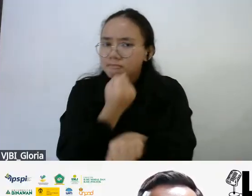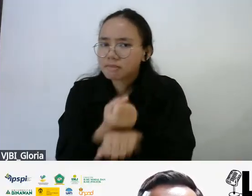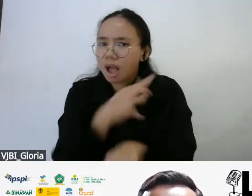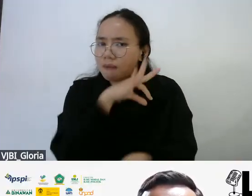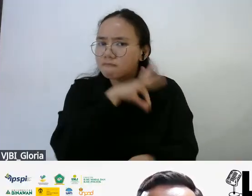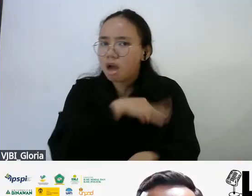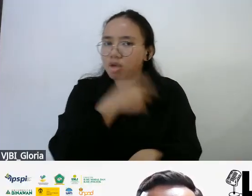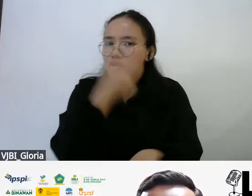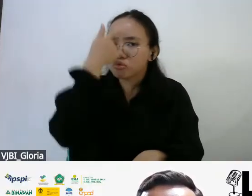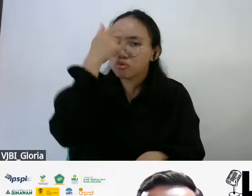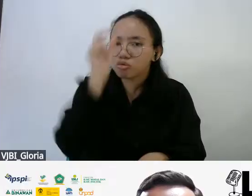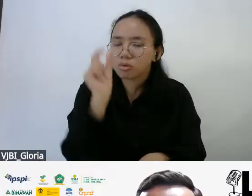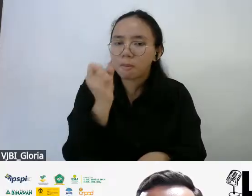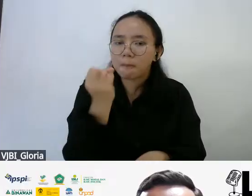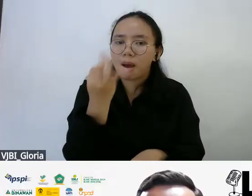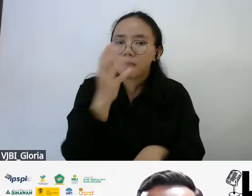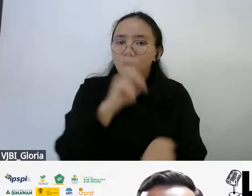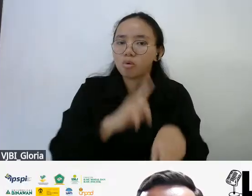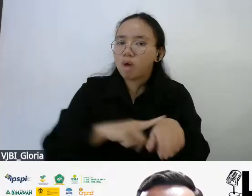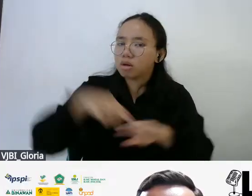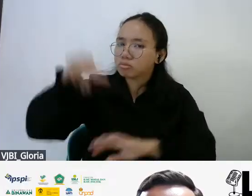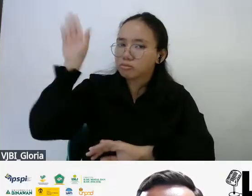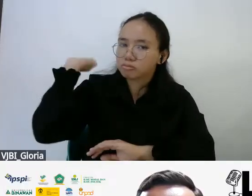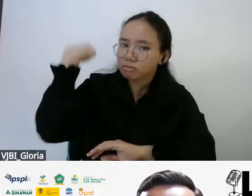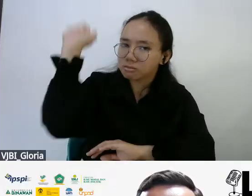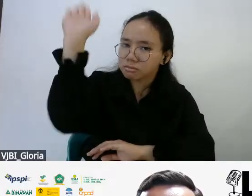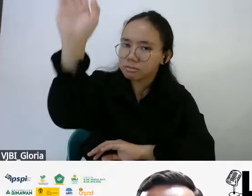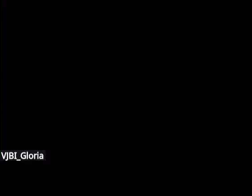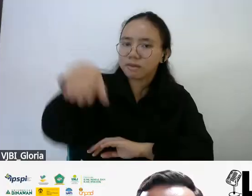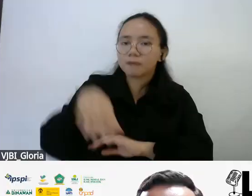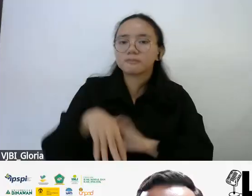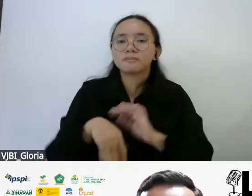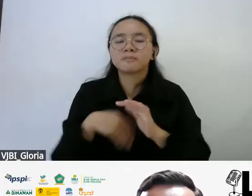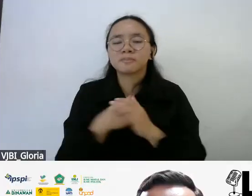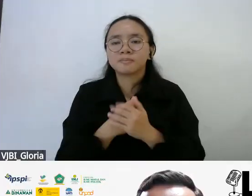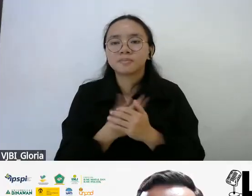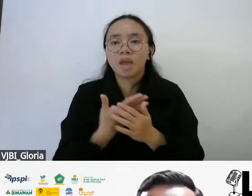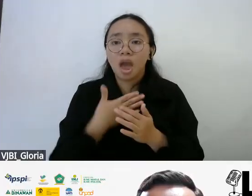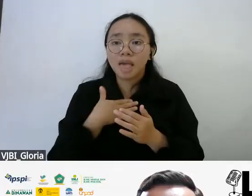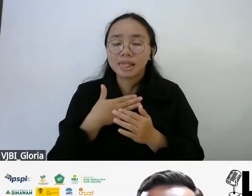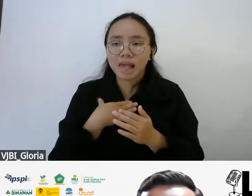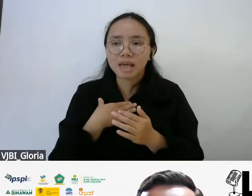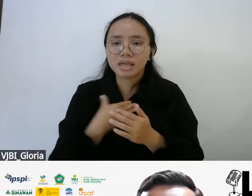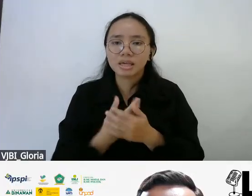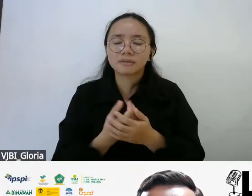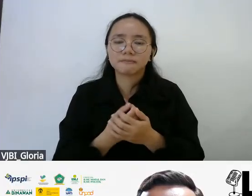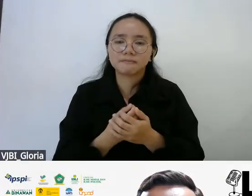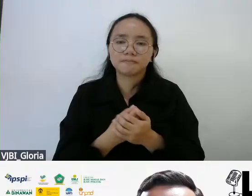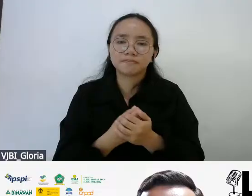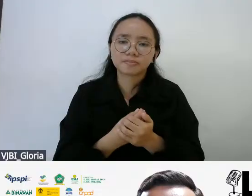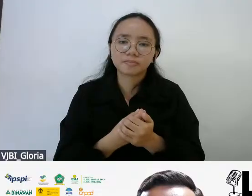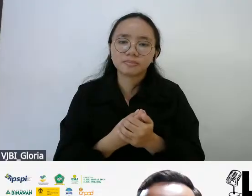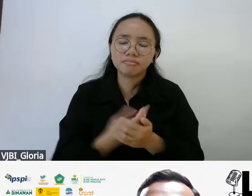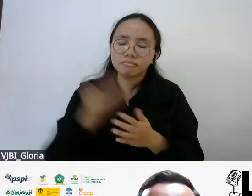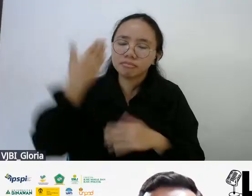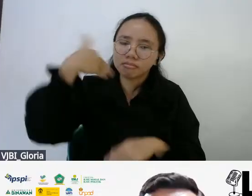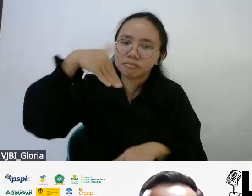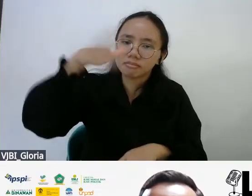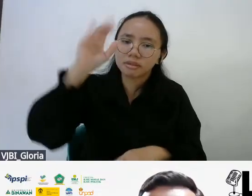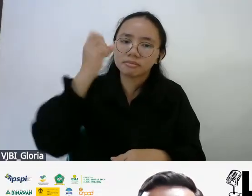I also go out and I do tons of presentations, free presentations for anybody who wants them,